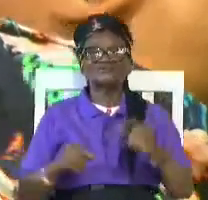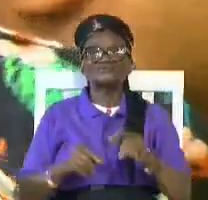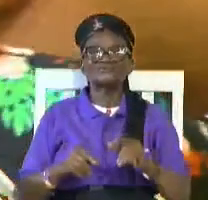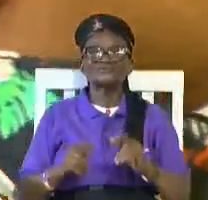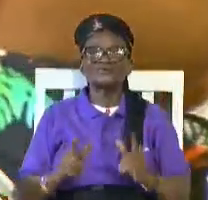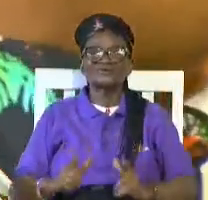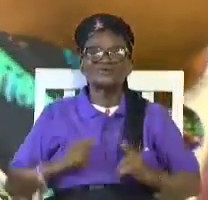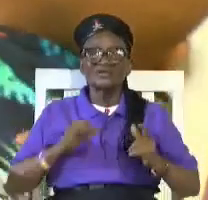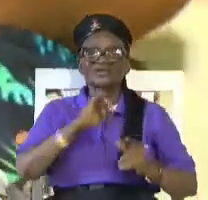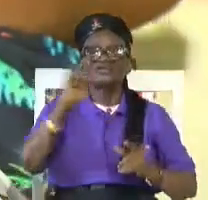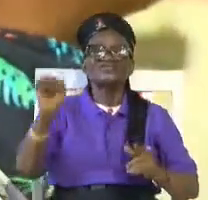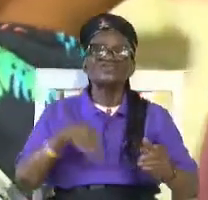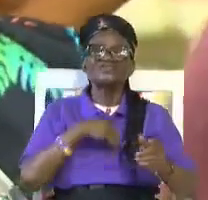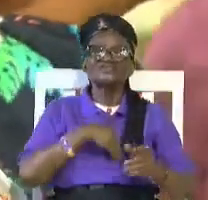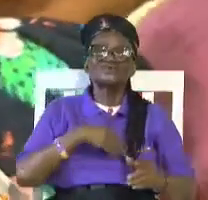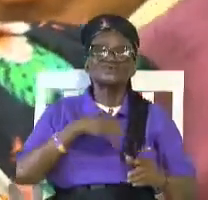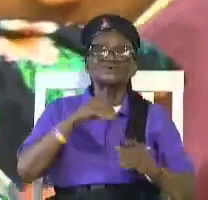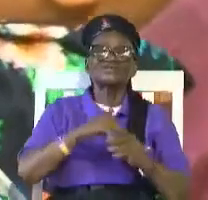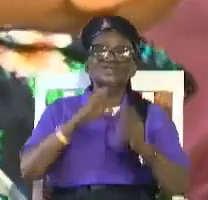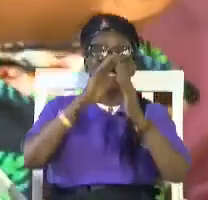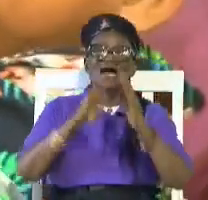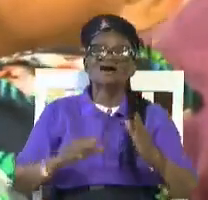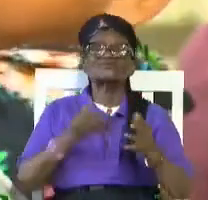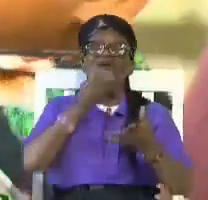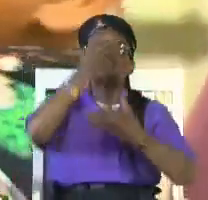Living soul in the house, shout